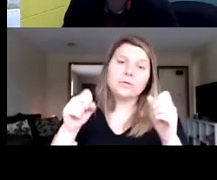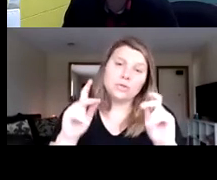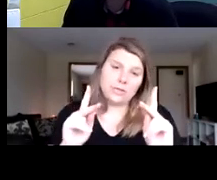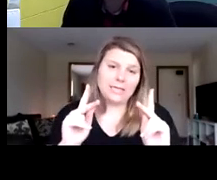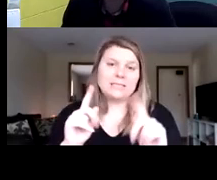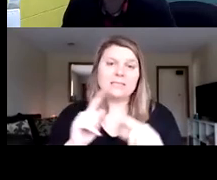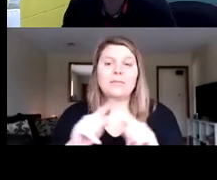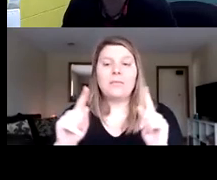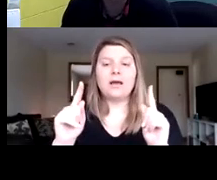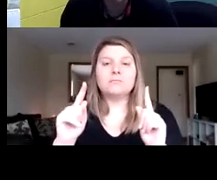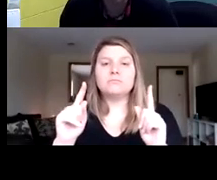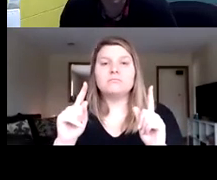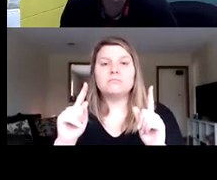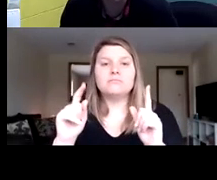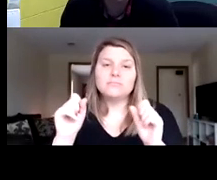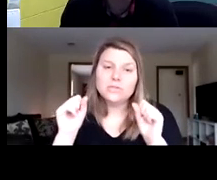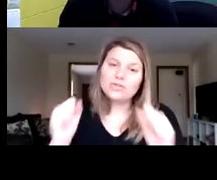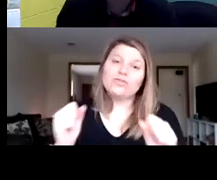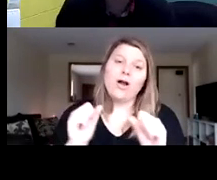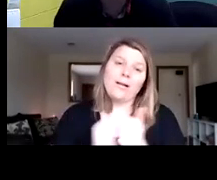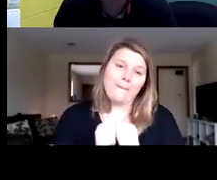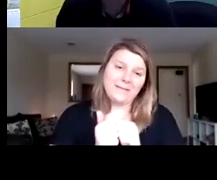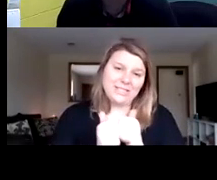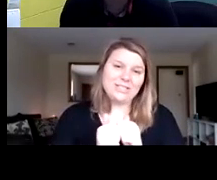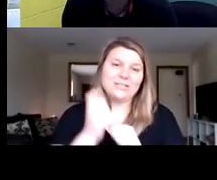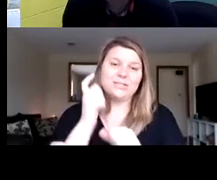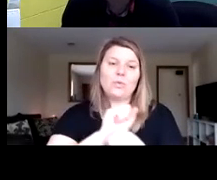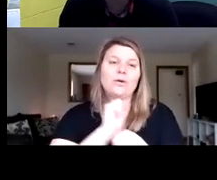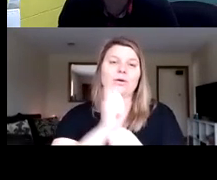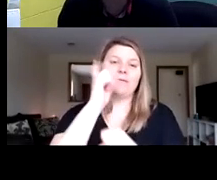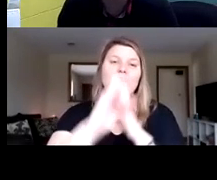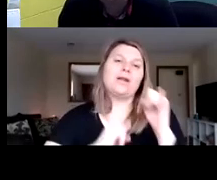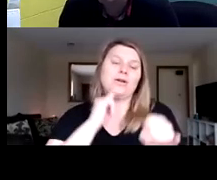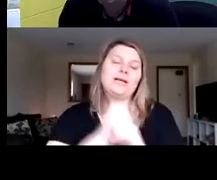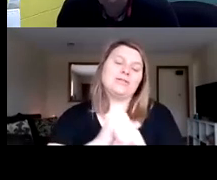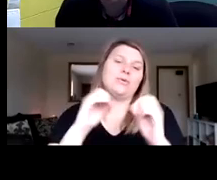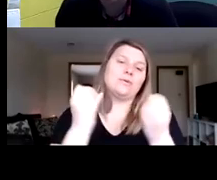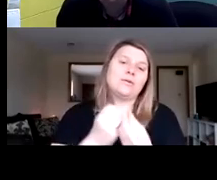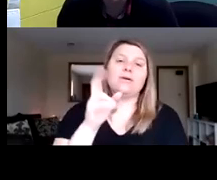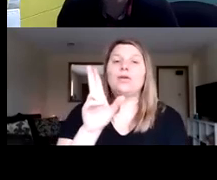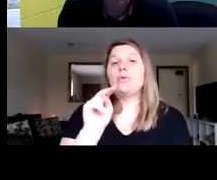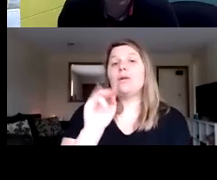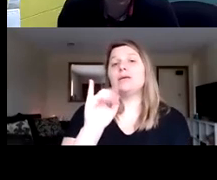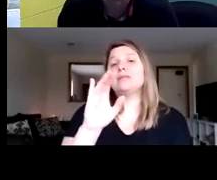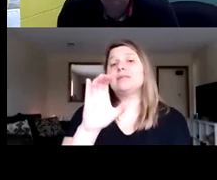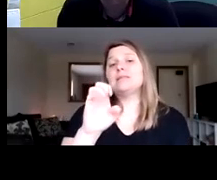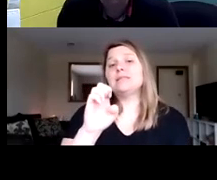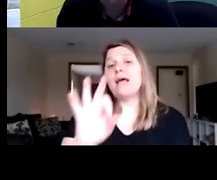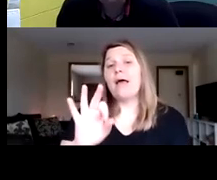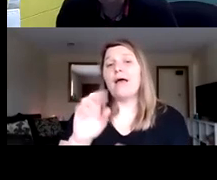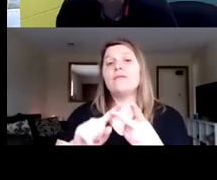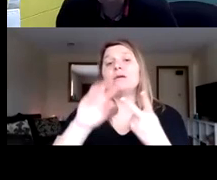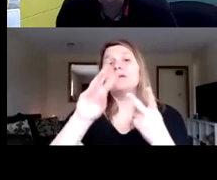but incredibly strong competition to work for international organizations, whether it be UNICEF or WHO